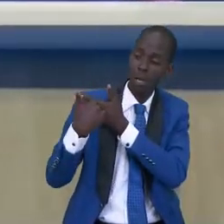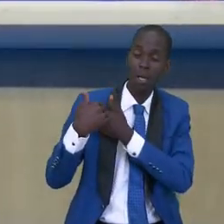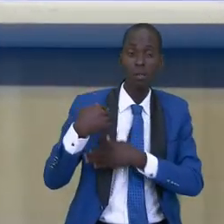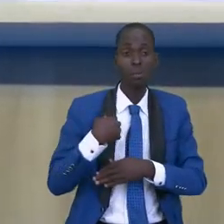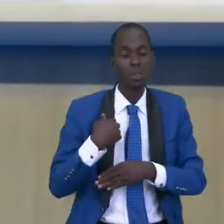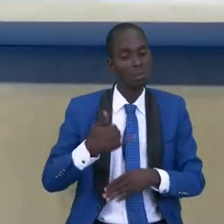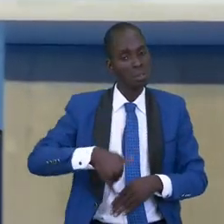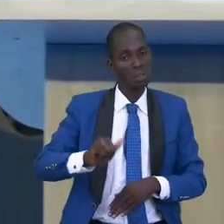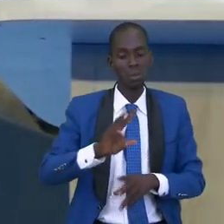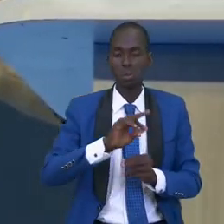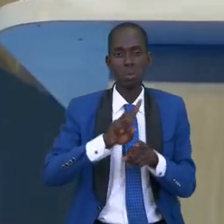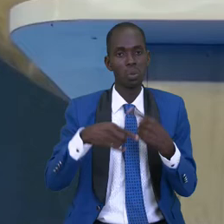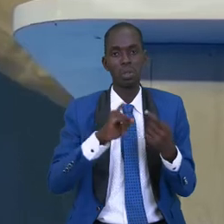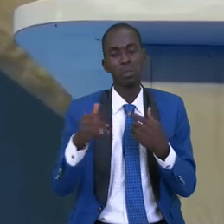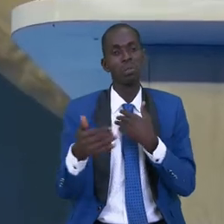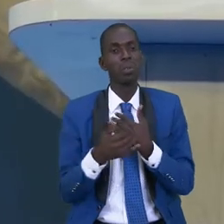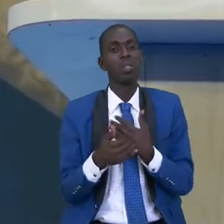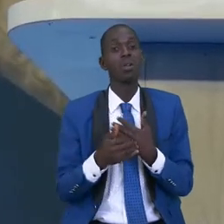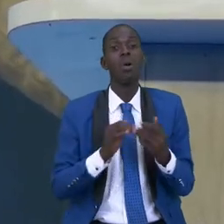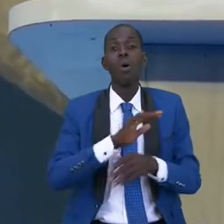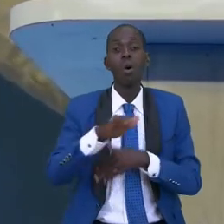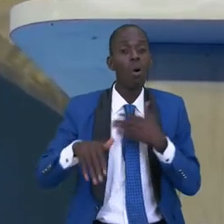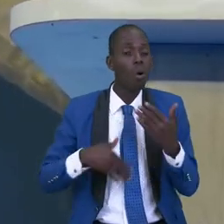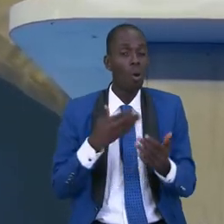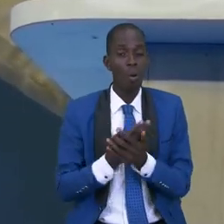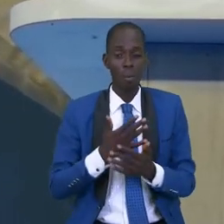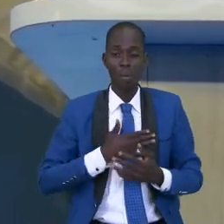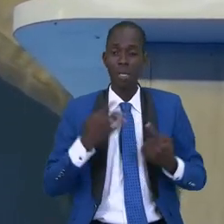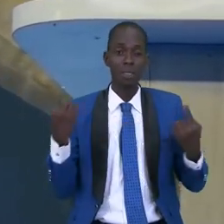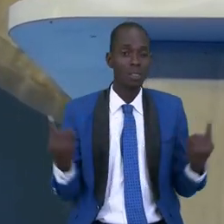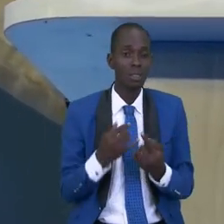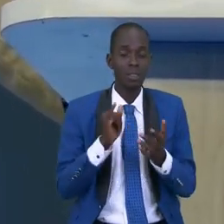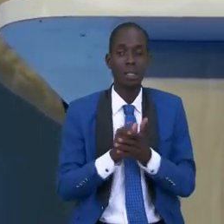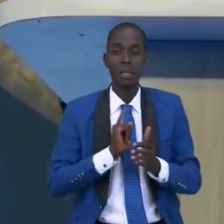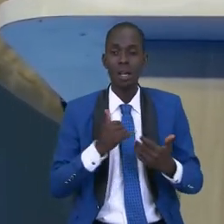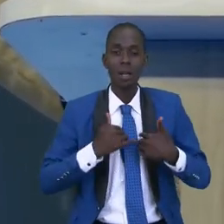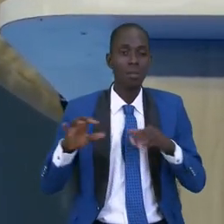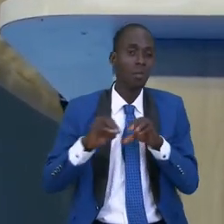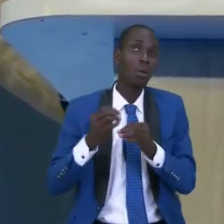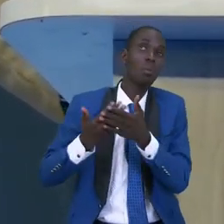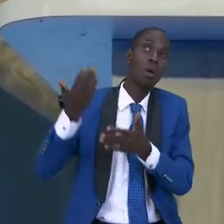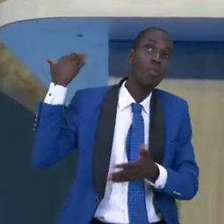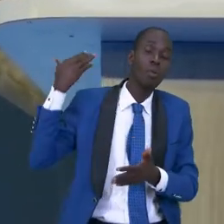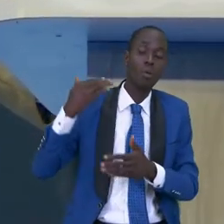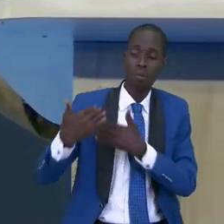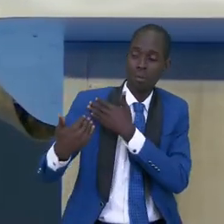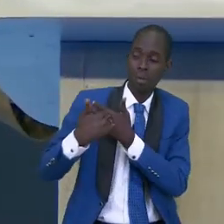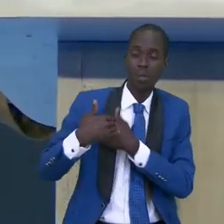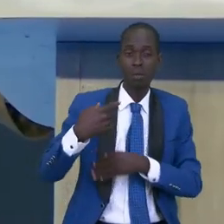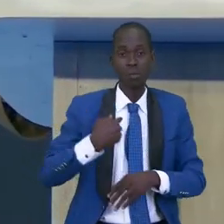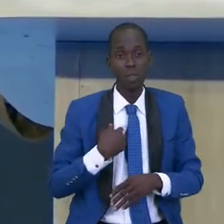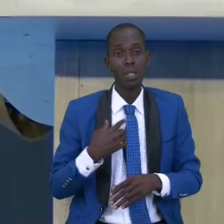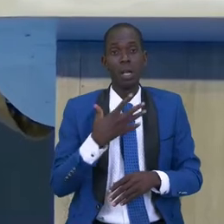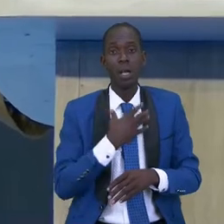turning back, no turning back. All my sins that I've done before behind me, and the cross